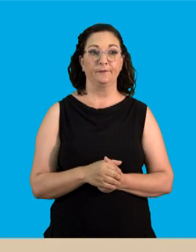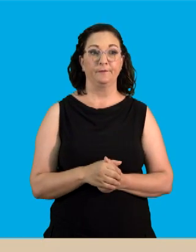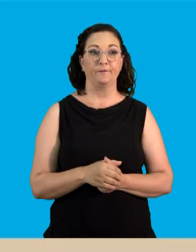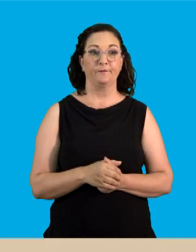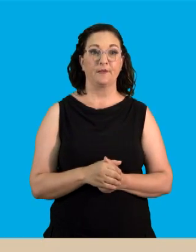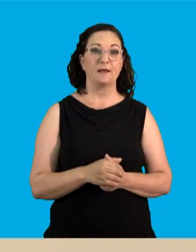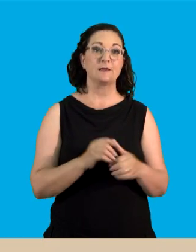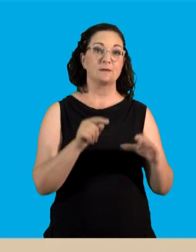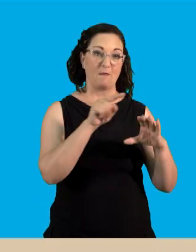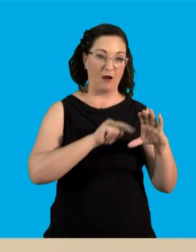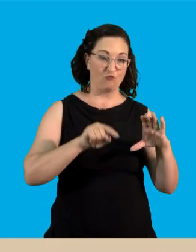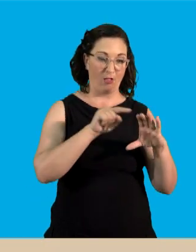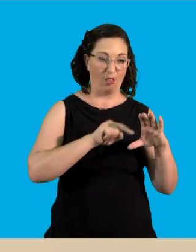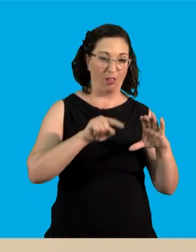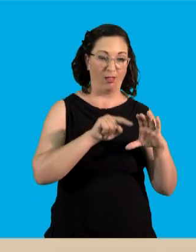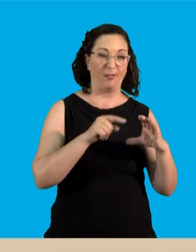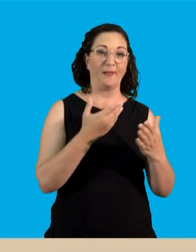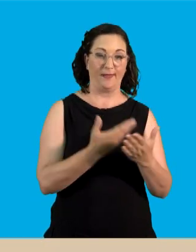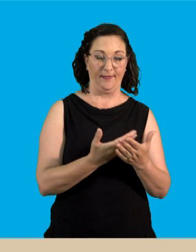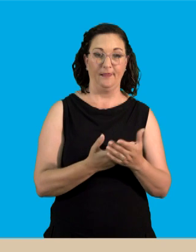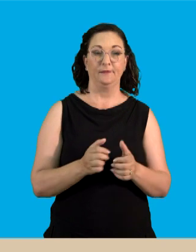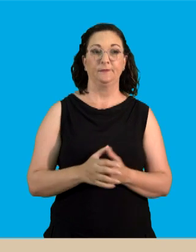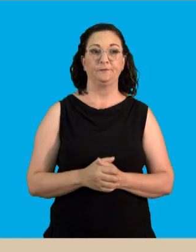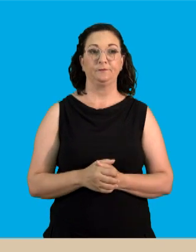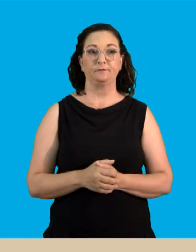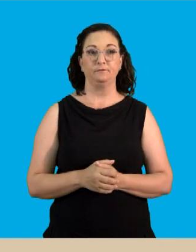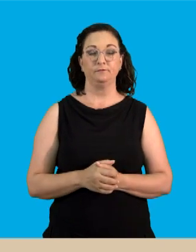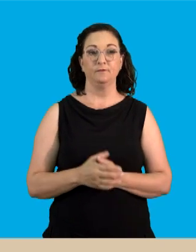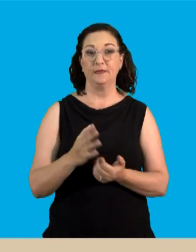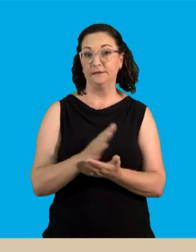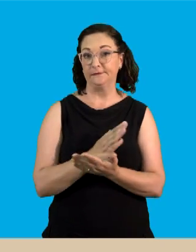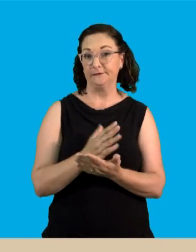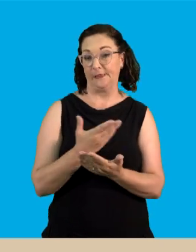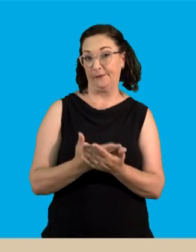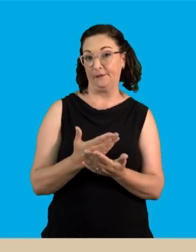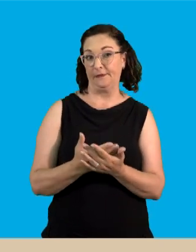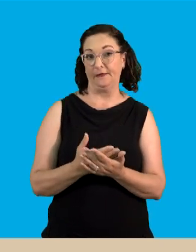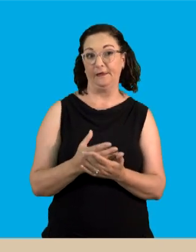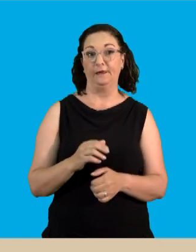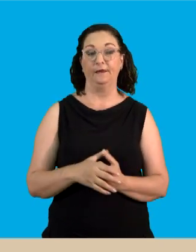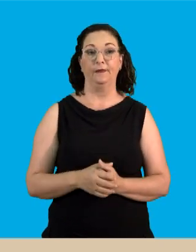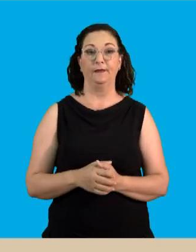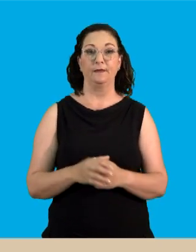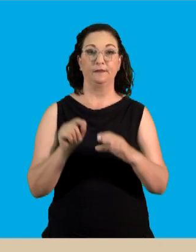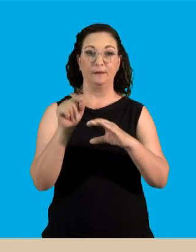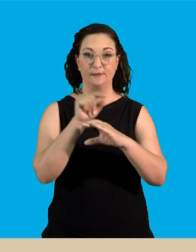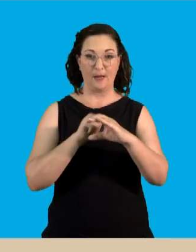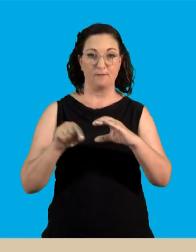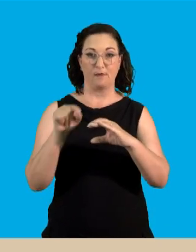be spiral in shape, and sometimes they can be